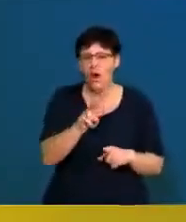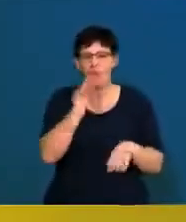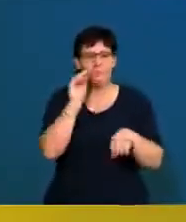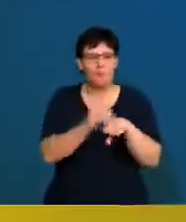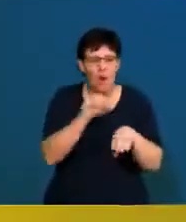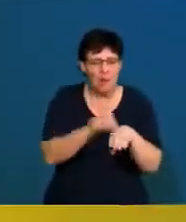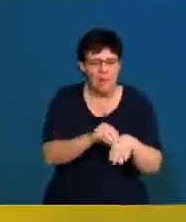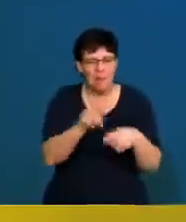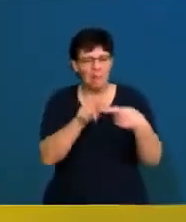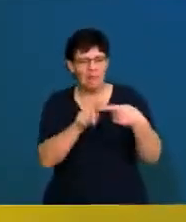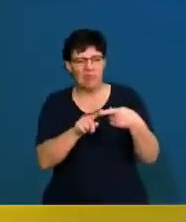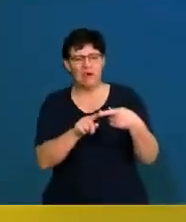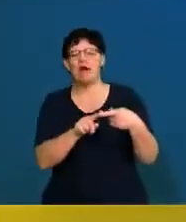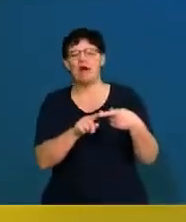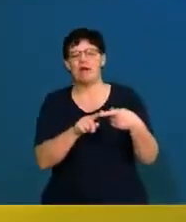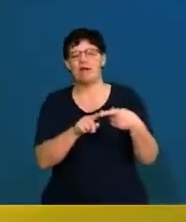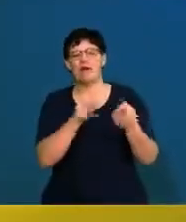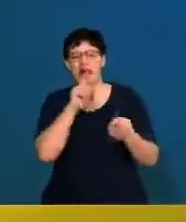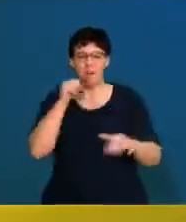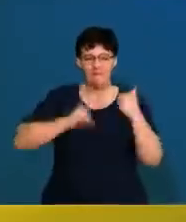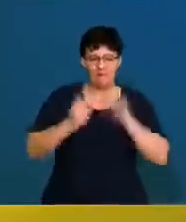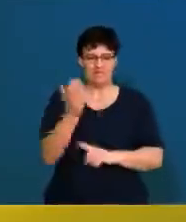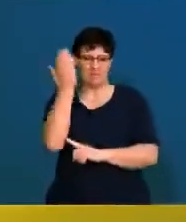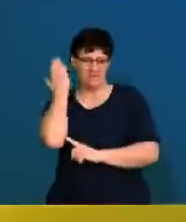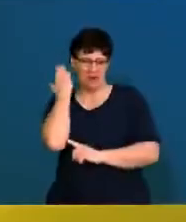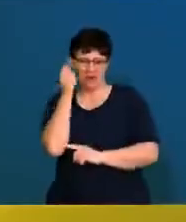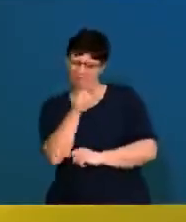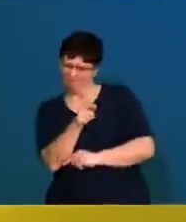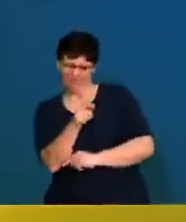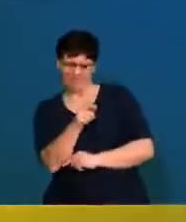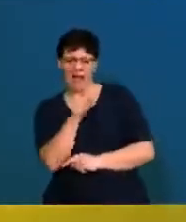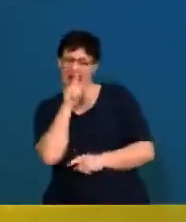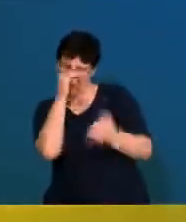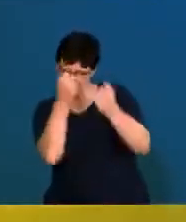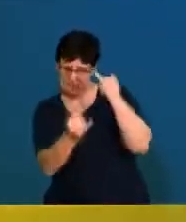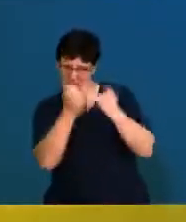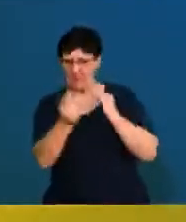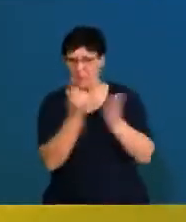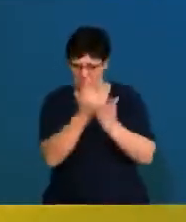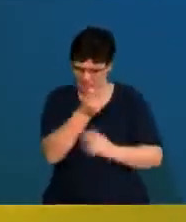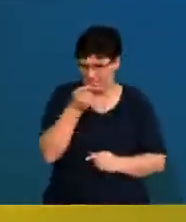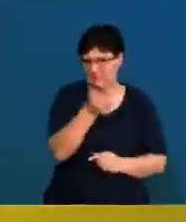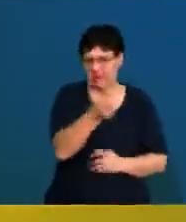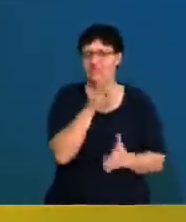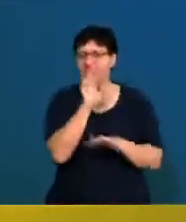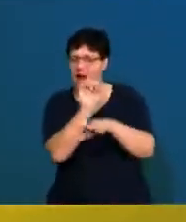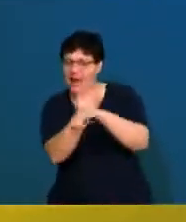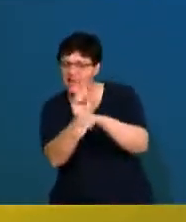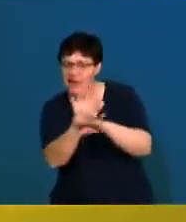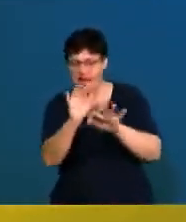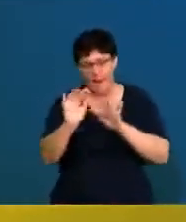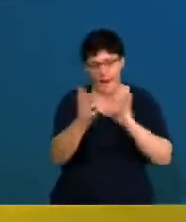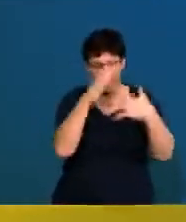problem area based on, the performance of, the Gr12s in the previous year, and then advise in terms